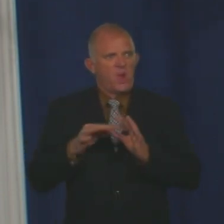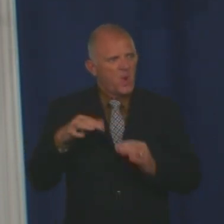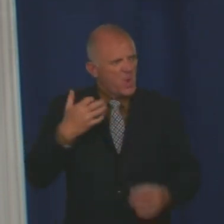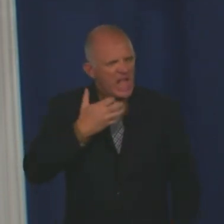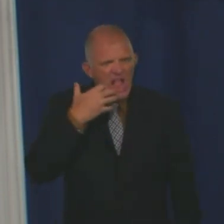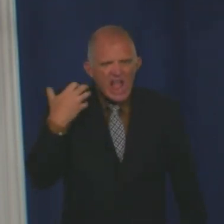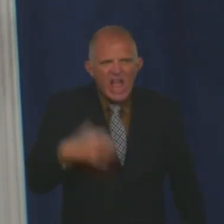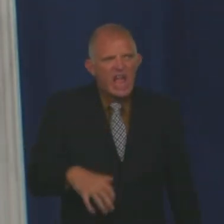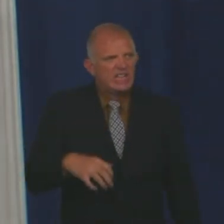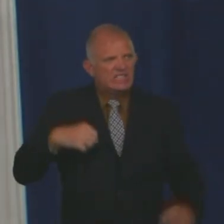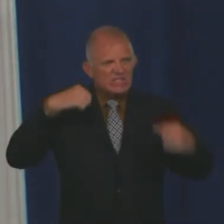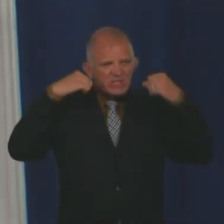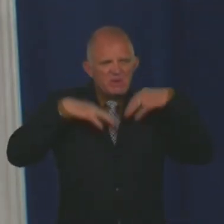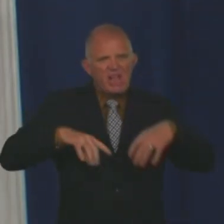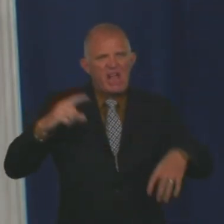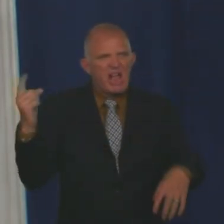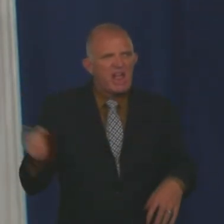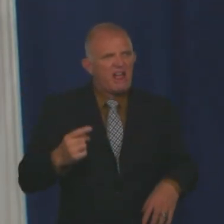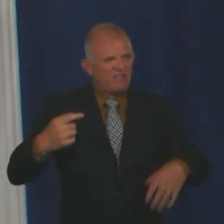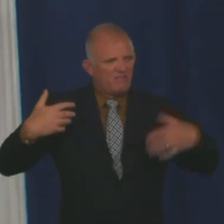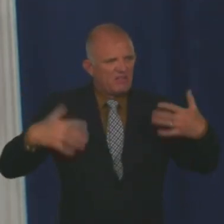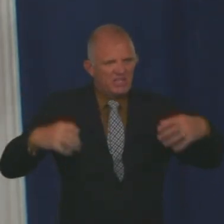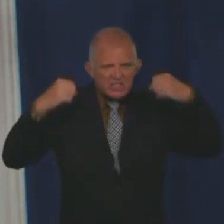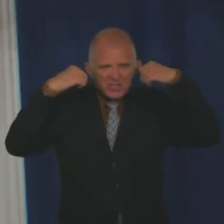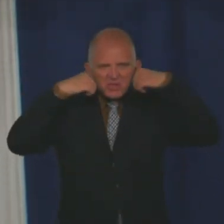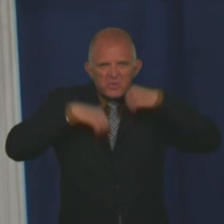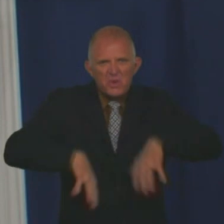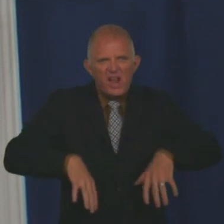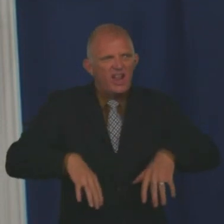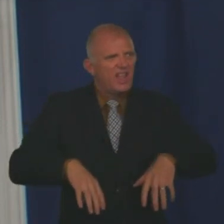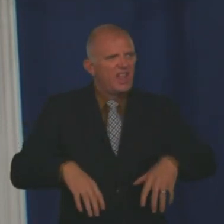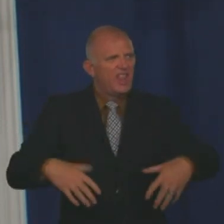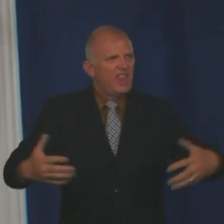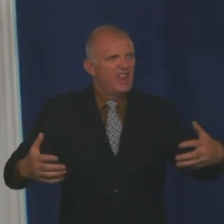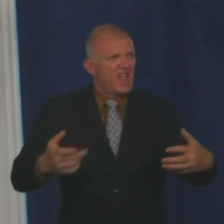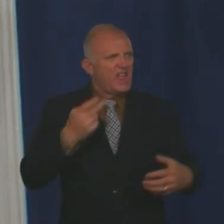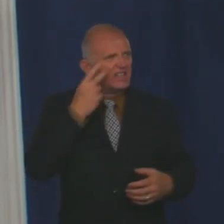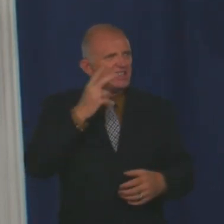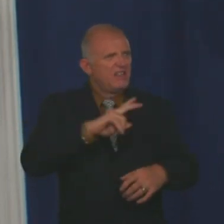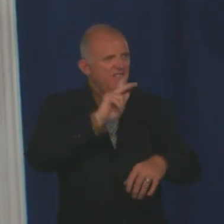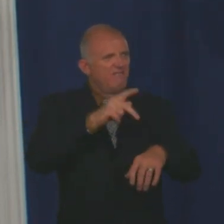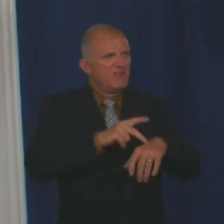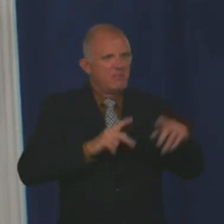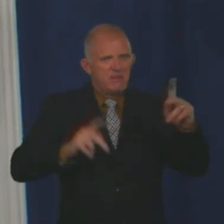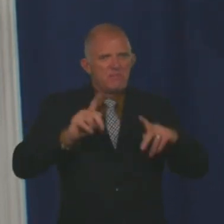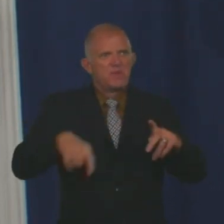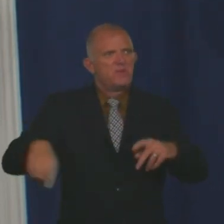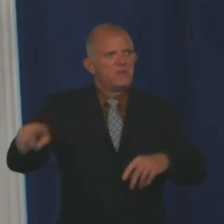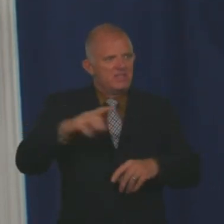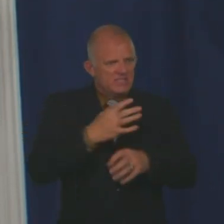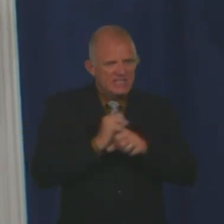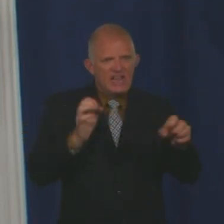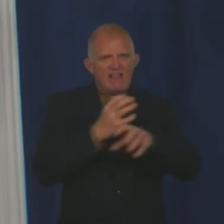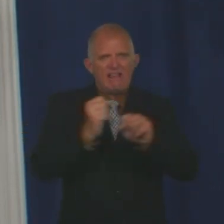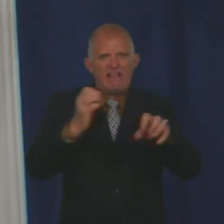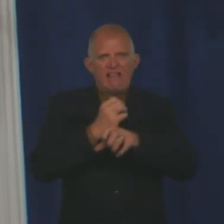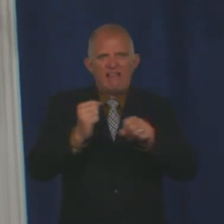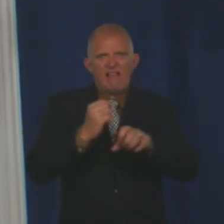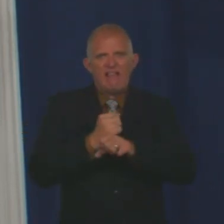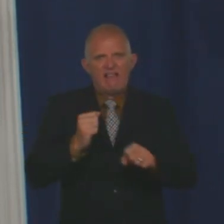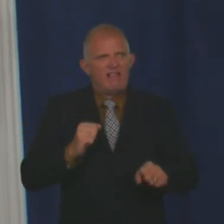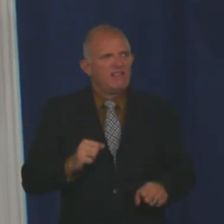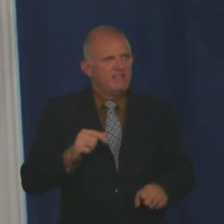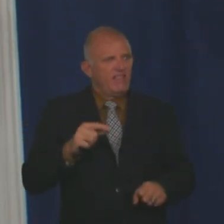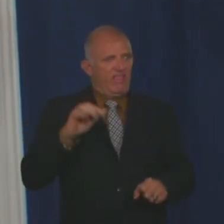Just get done drenched in sweat. But see these Filipino people coming to know Jesus Christ as Savior. You know what it takes to do that? It takes